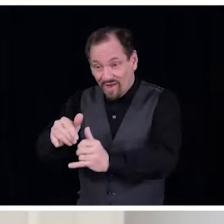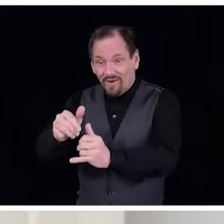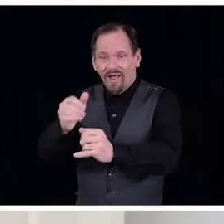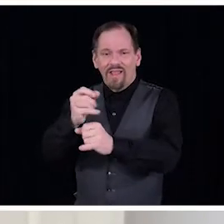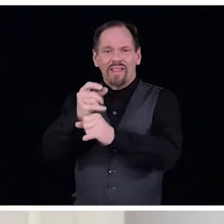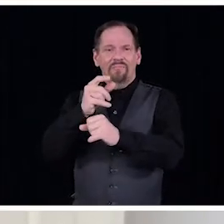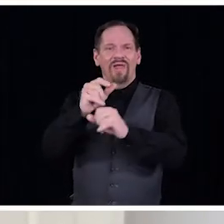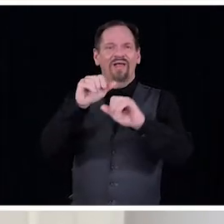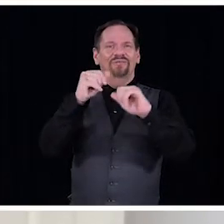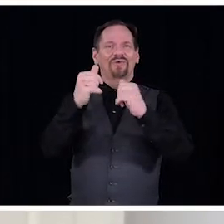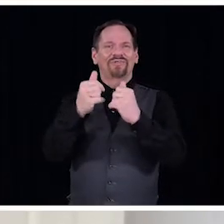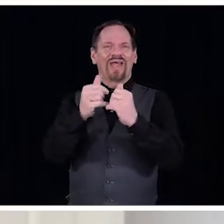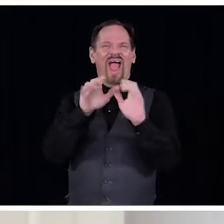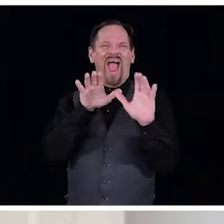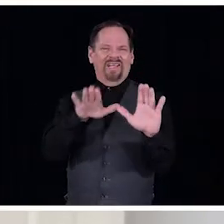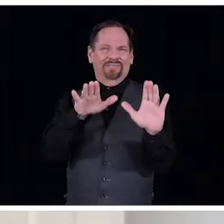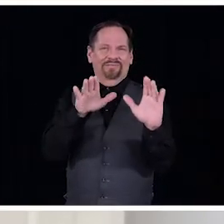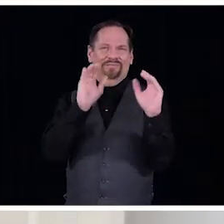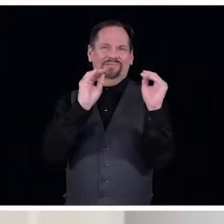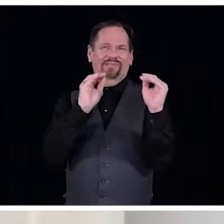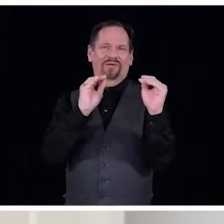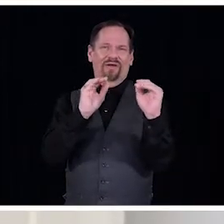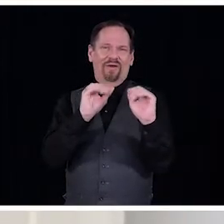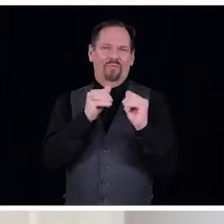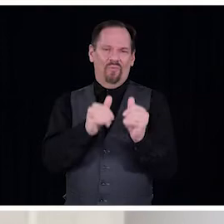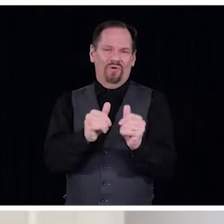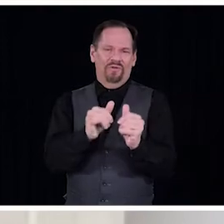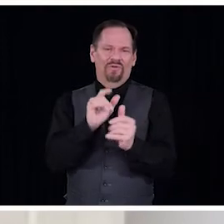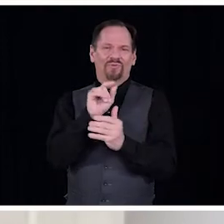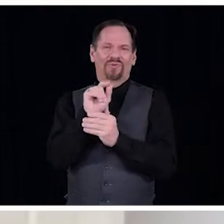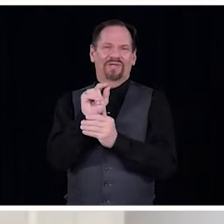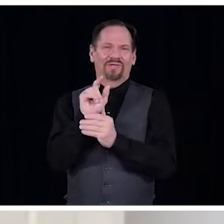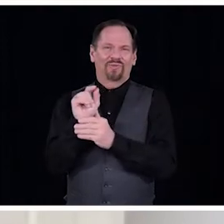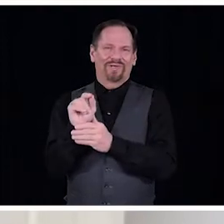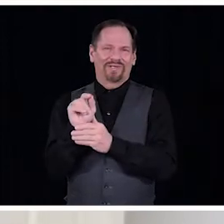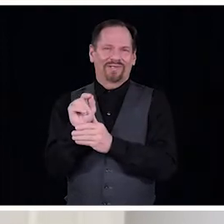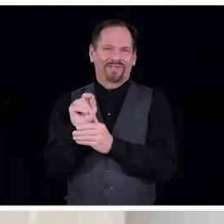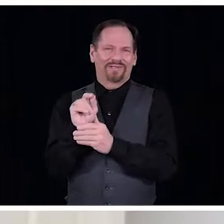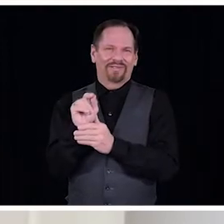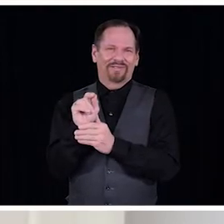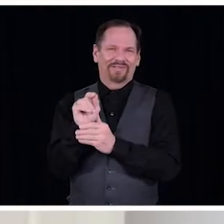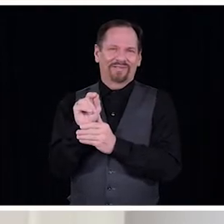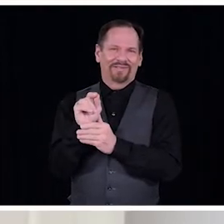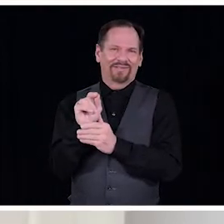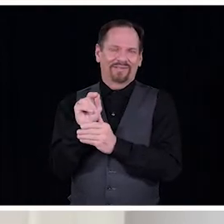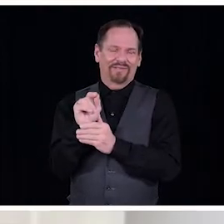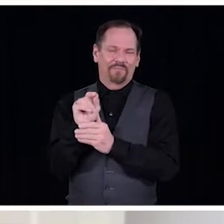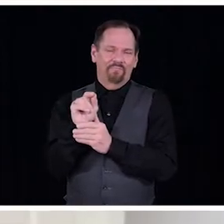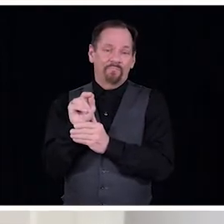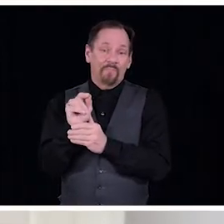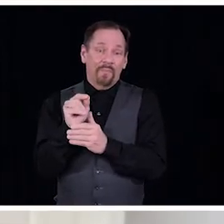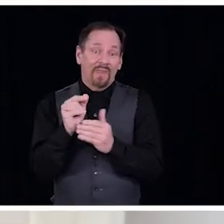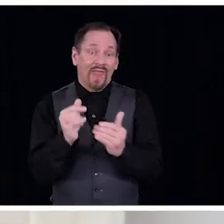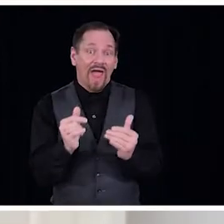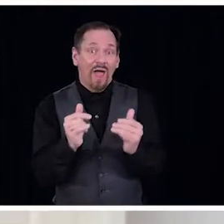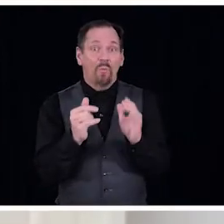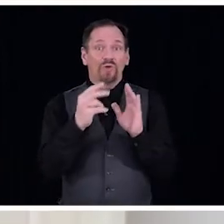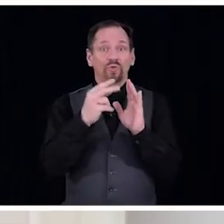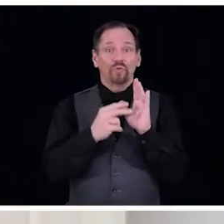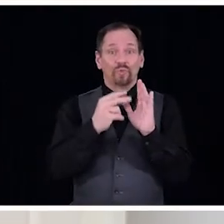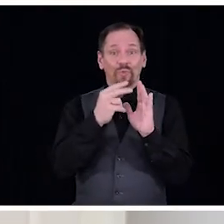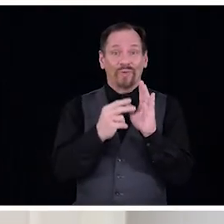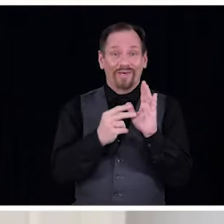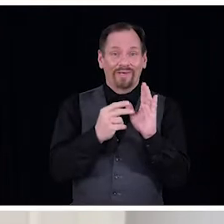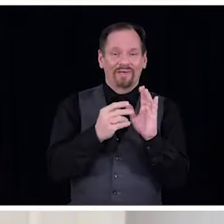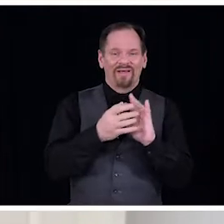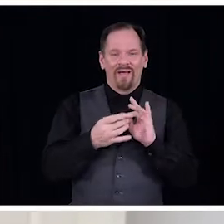Alumni Association's Excellence in Teaching Award for 2020. I would like to now read remarks Ms. Mack provided